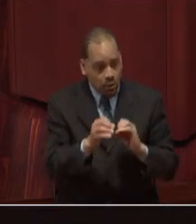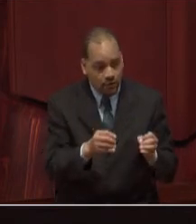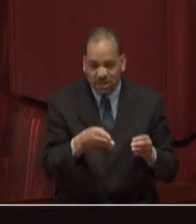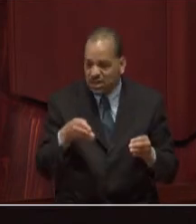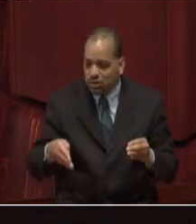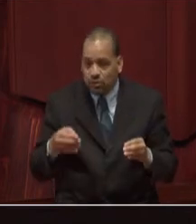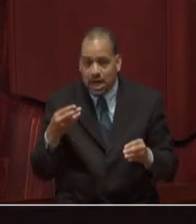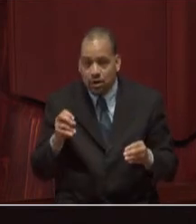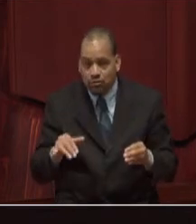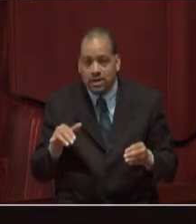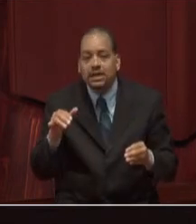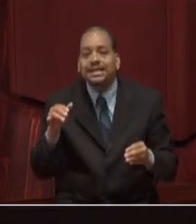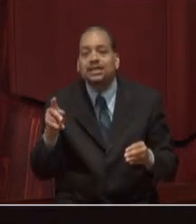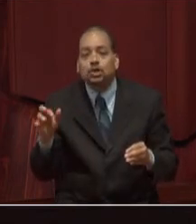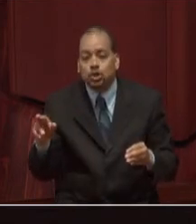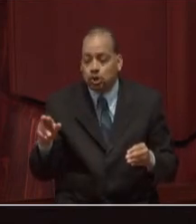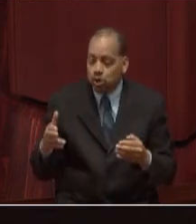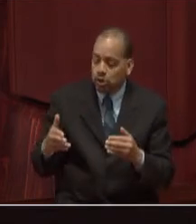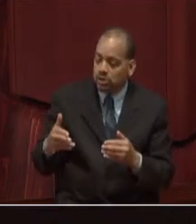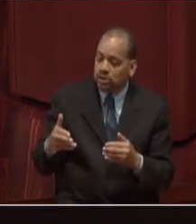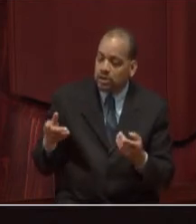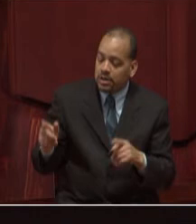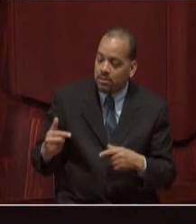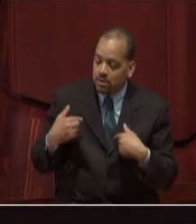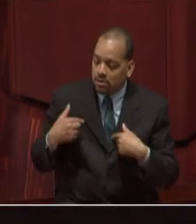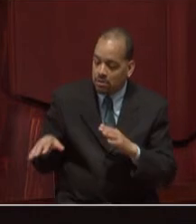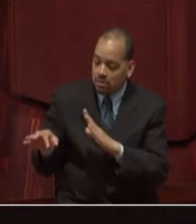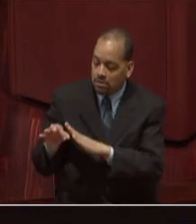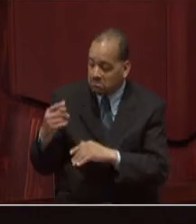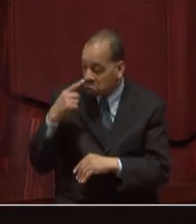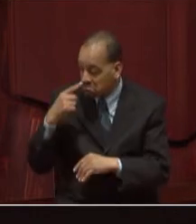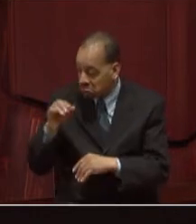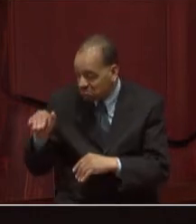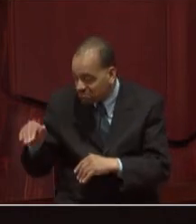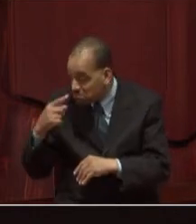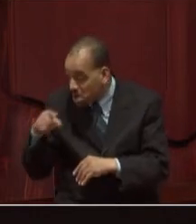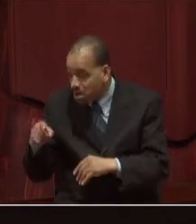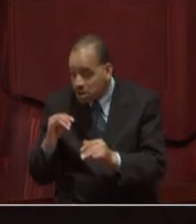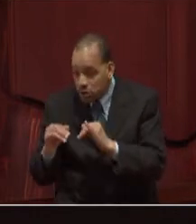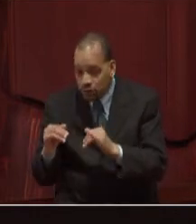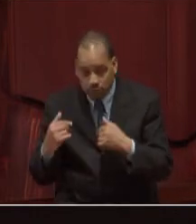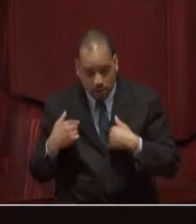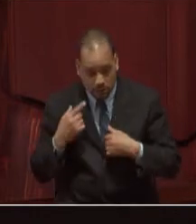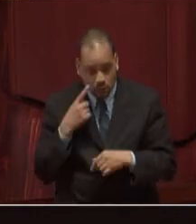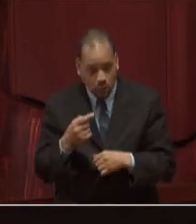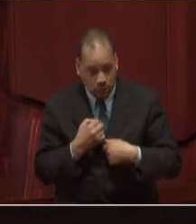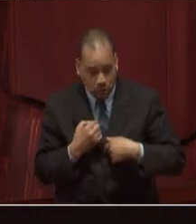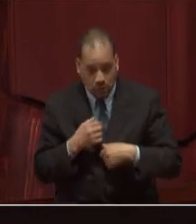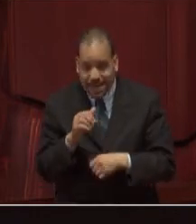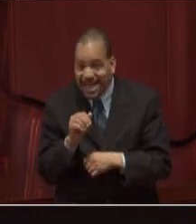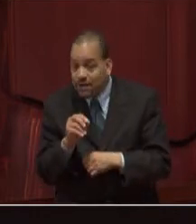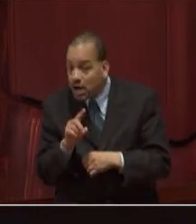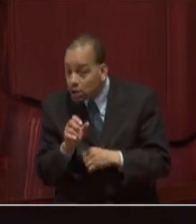and I sought the opportunity to be interviewed for his military advisor, and had the good